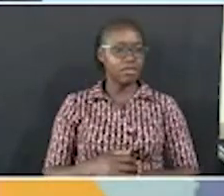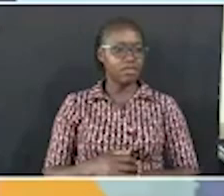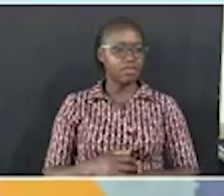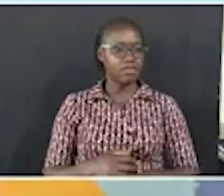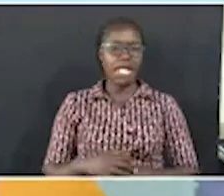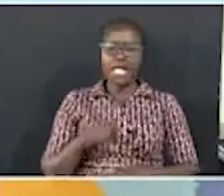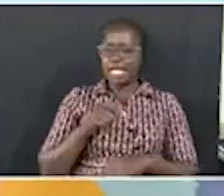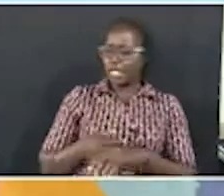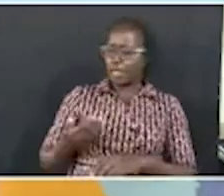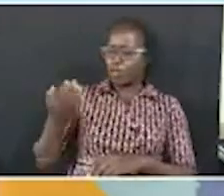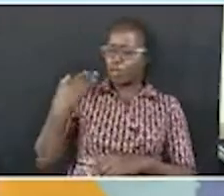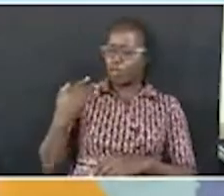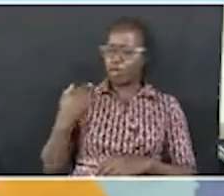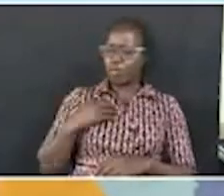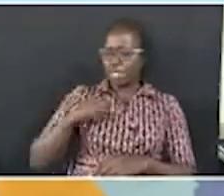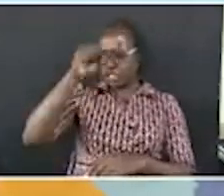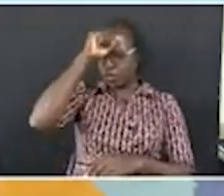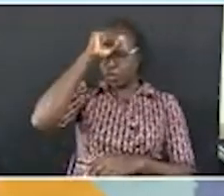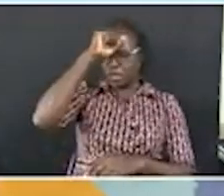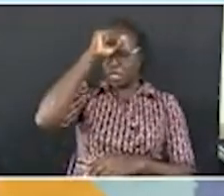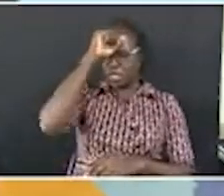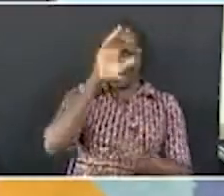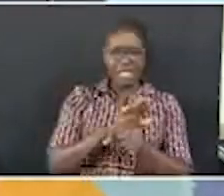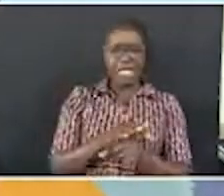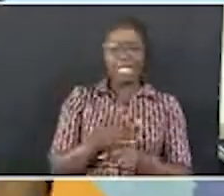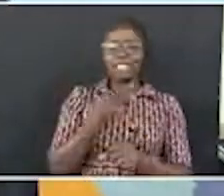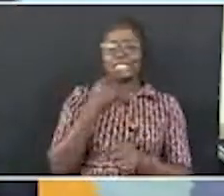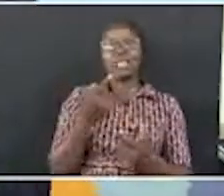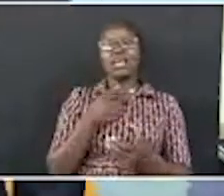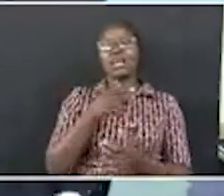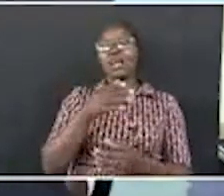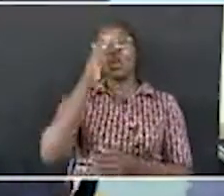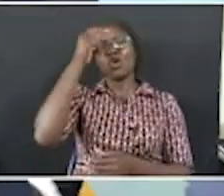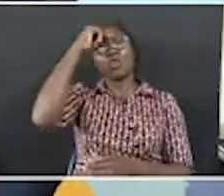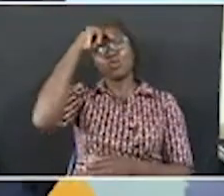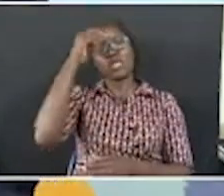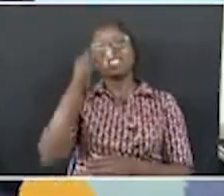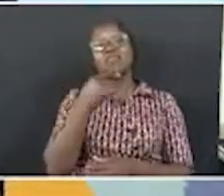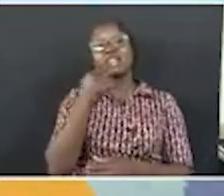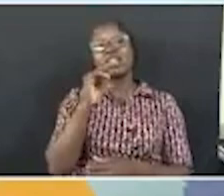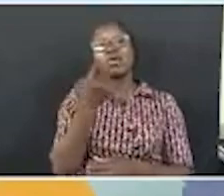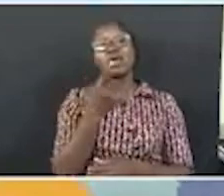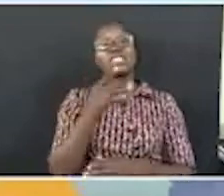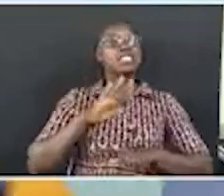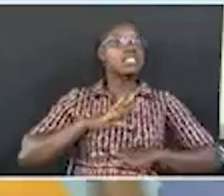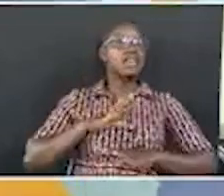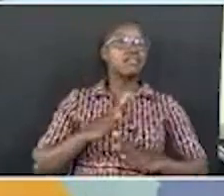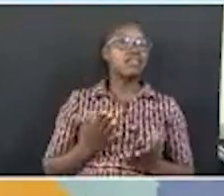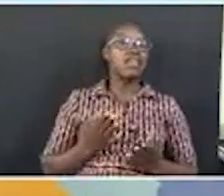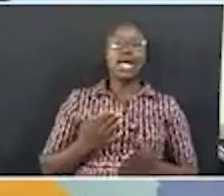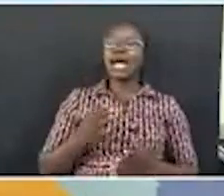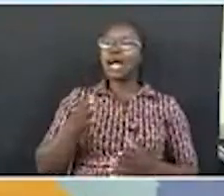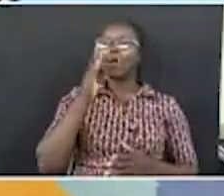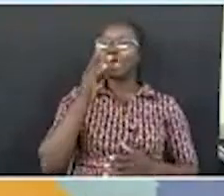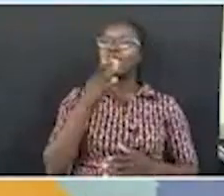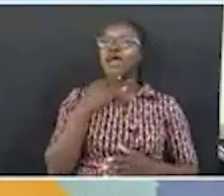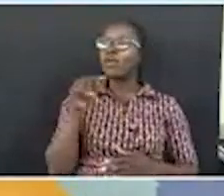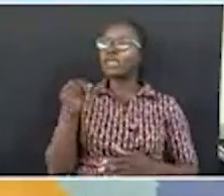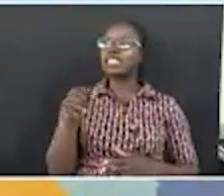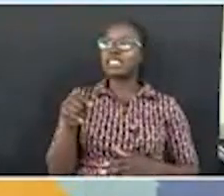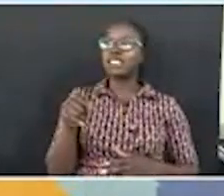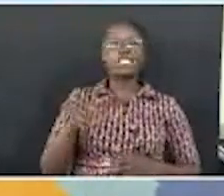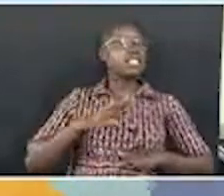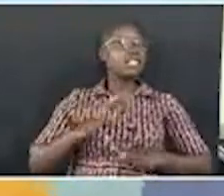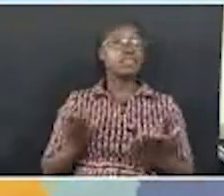There was a time when I was foolish enough, I would tell myself, God is very wise. If I tell him once, it's enough. I tell him, God, I want this enough.